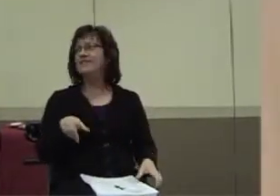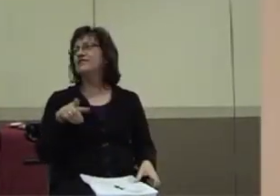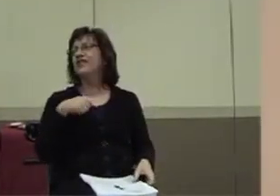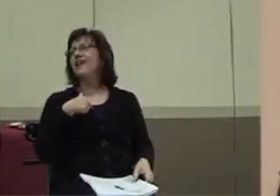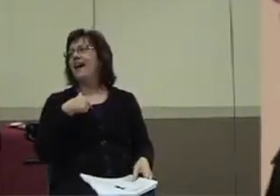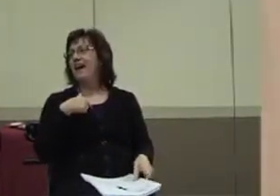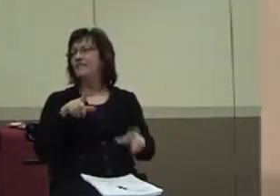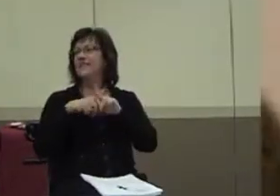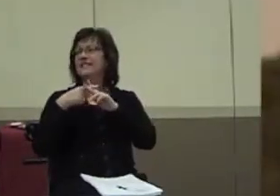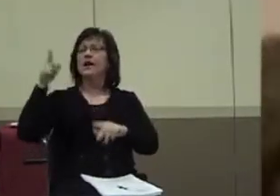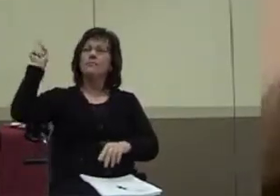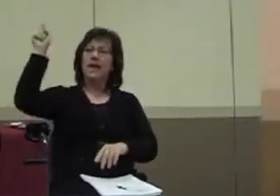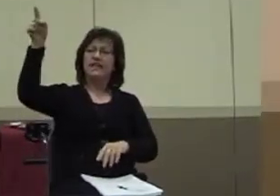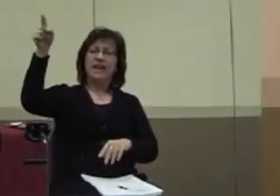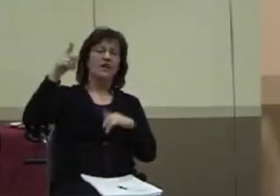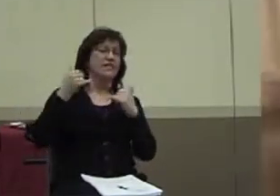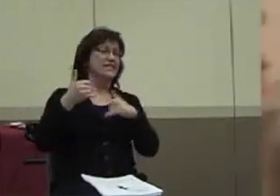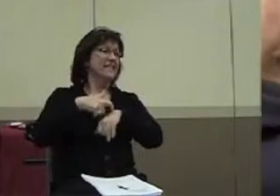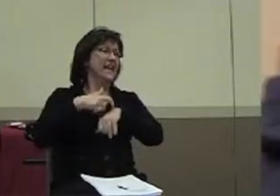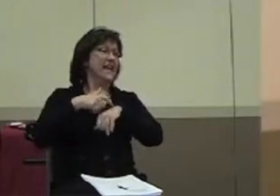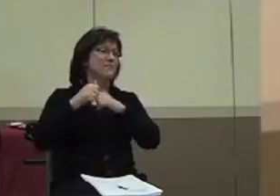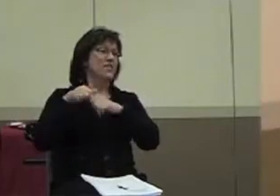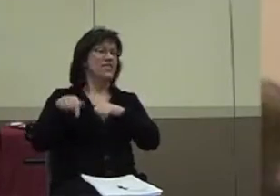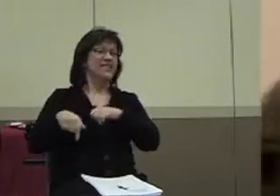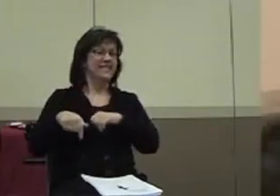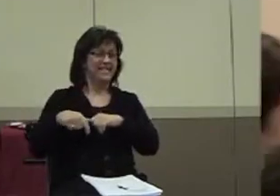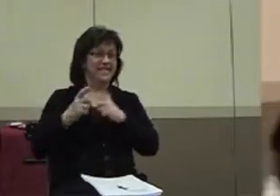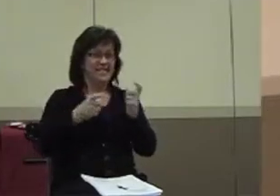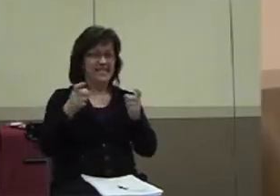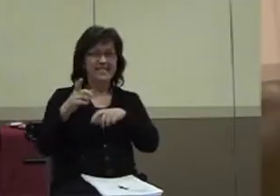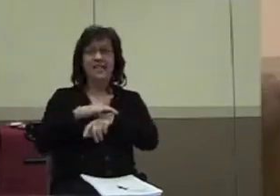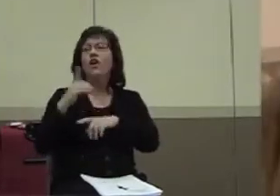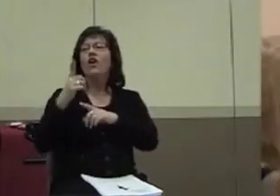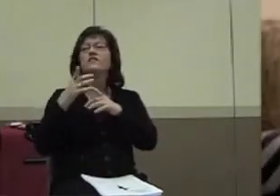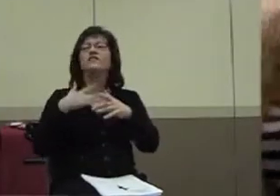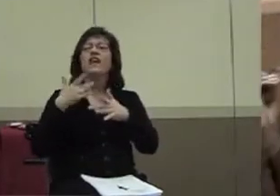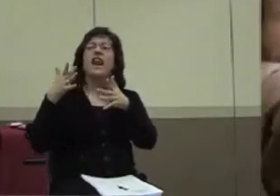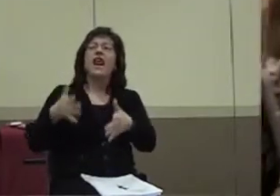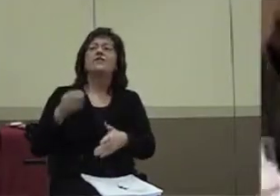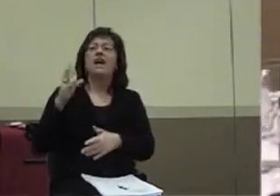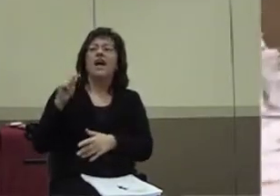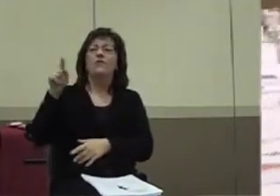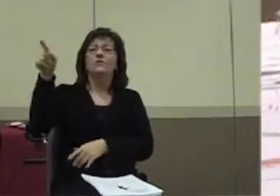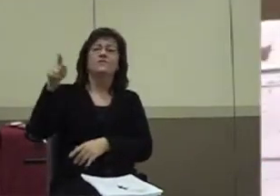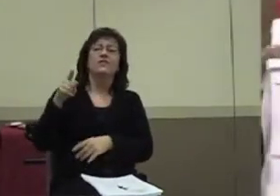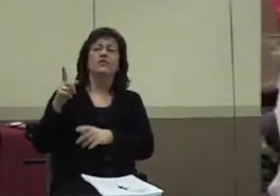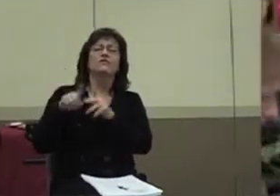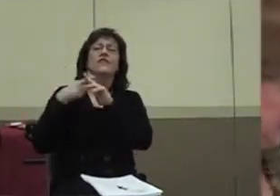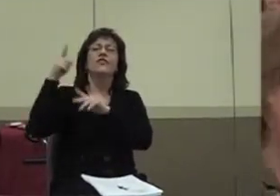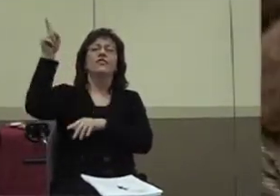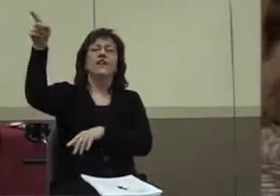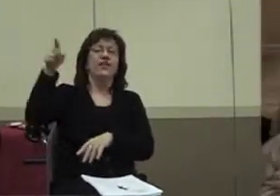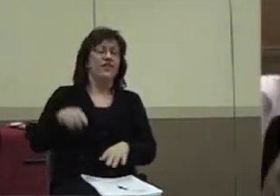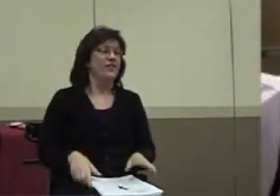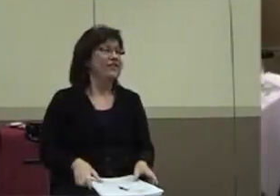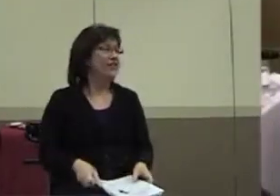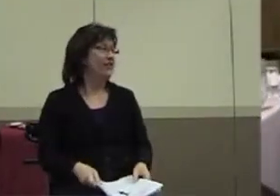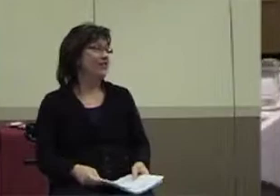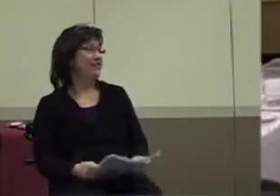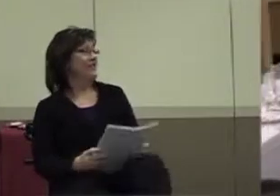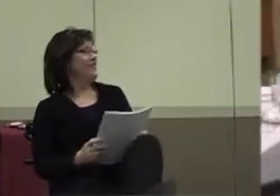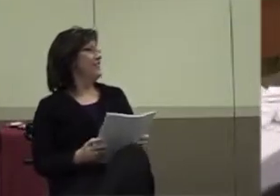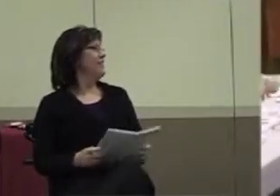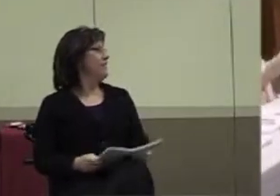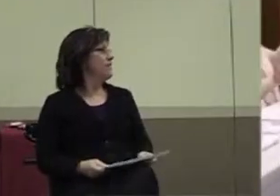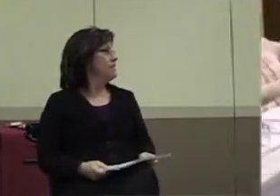going to start in the back this time because they always feel left out back here. So you get to start the ugly